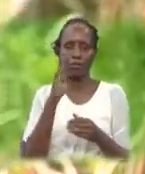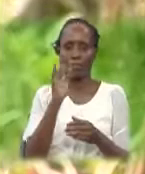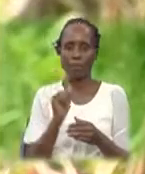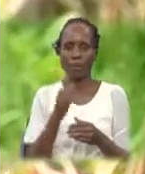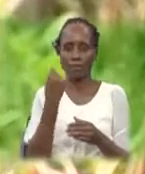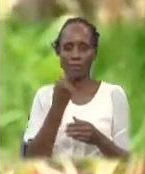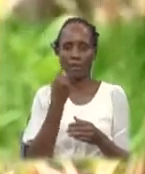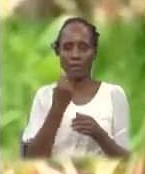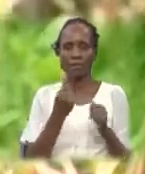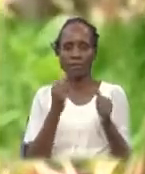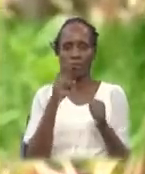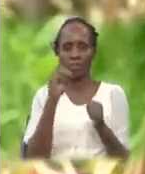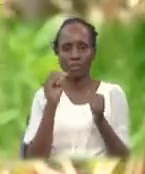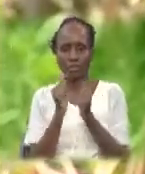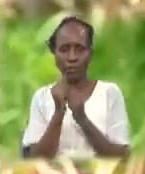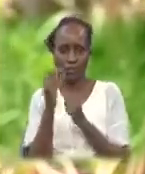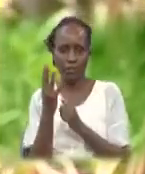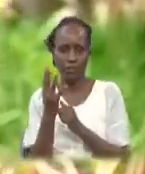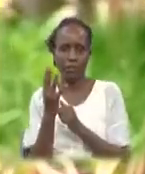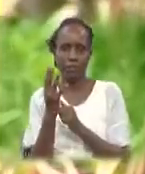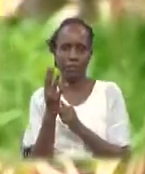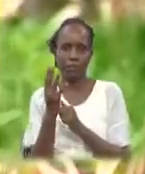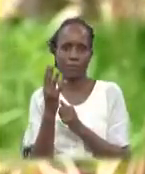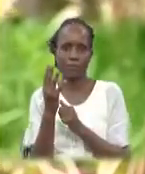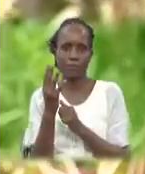by May 2014.